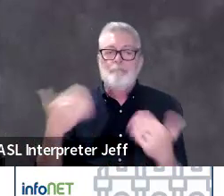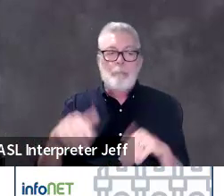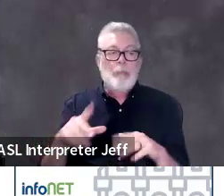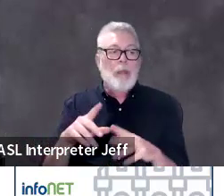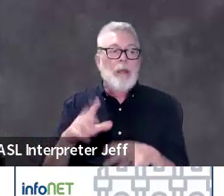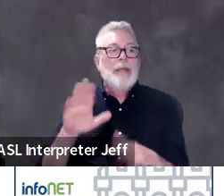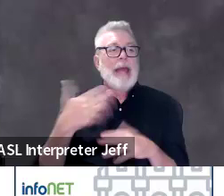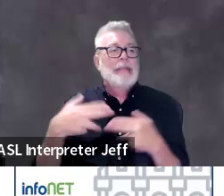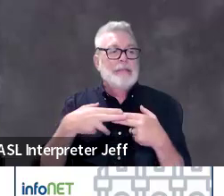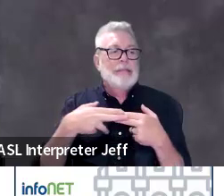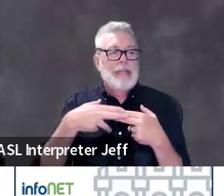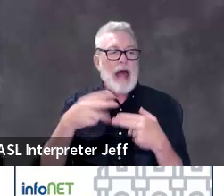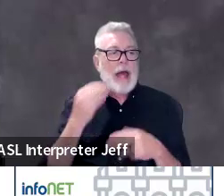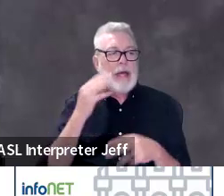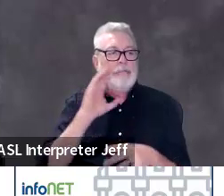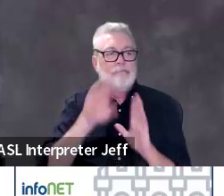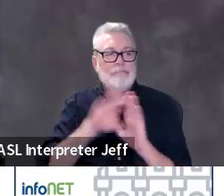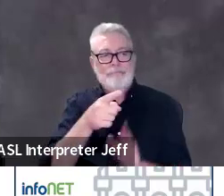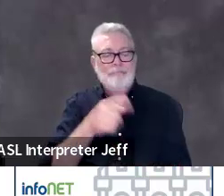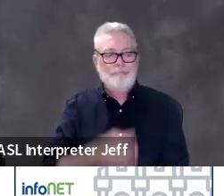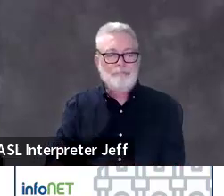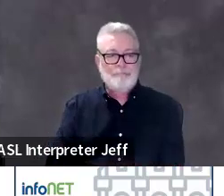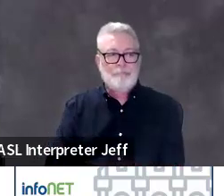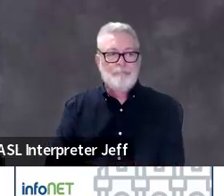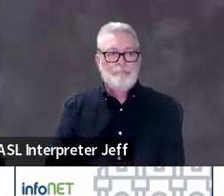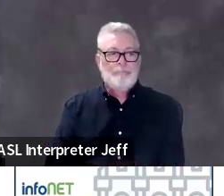Going to the next slide.